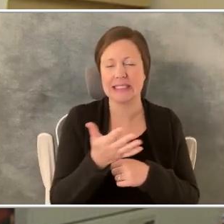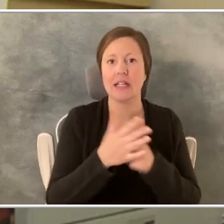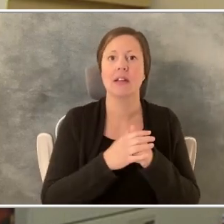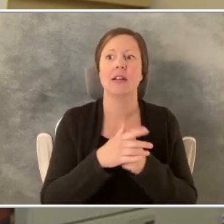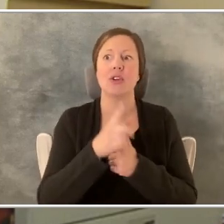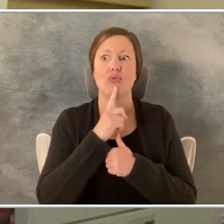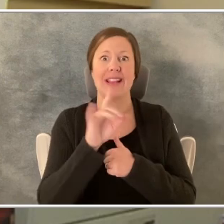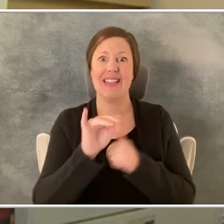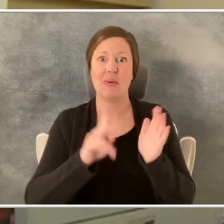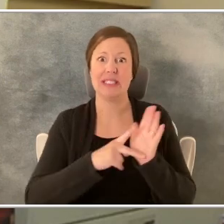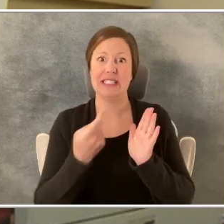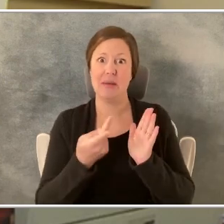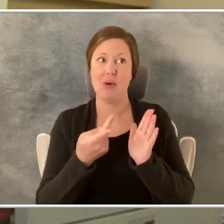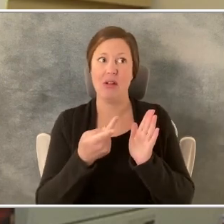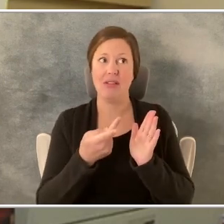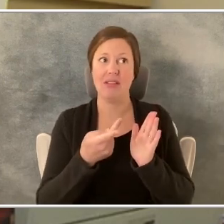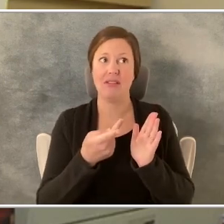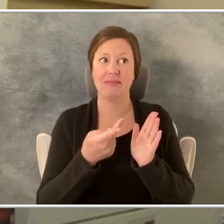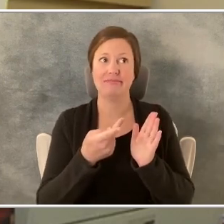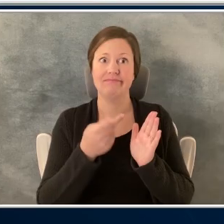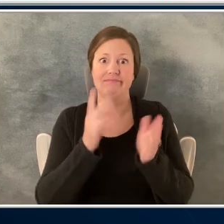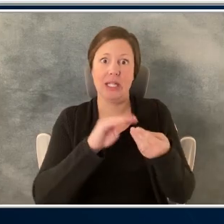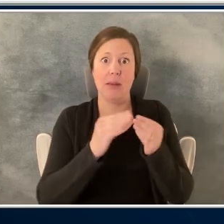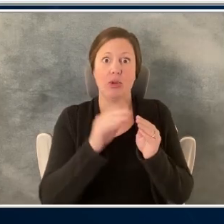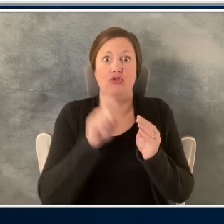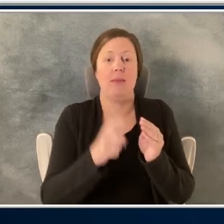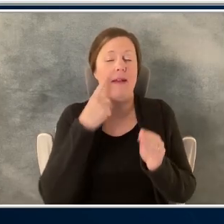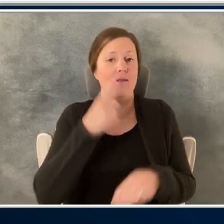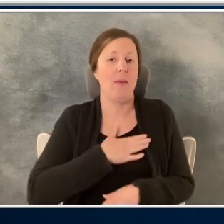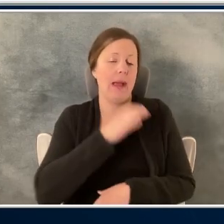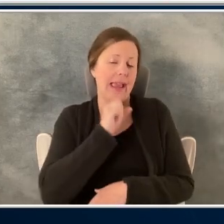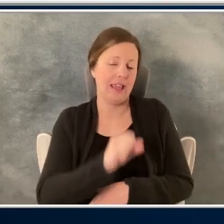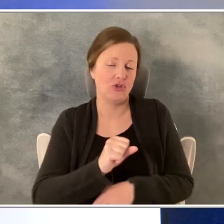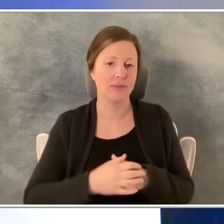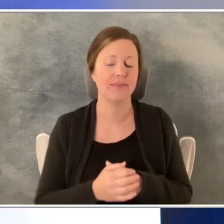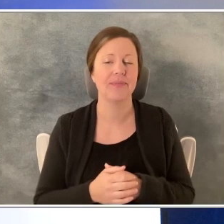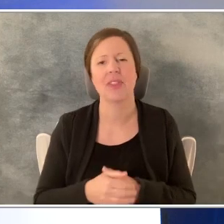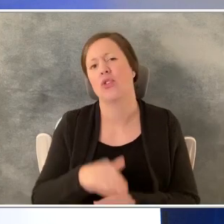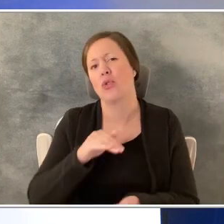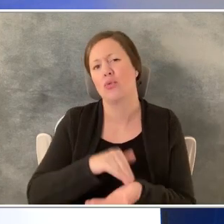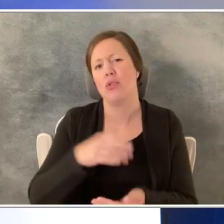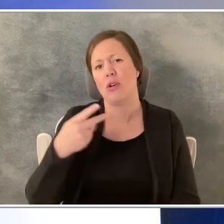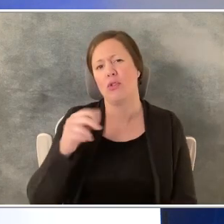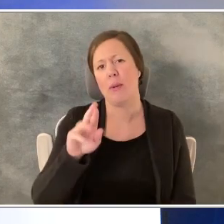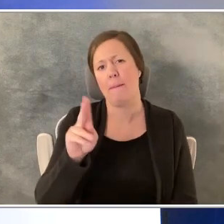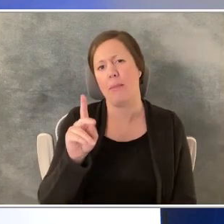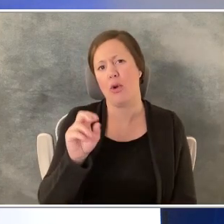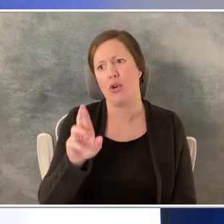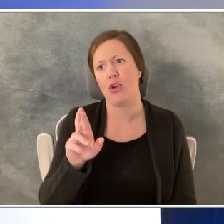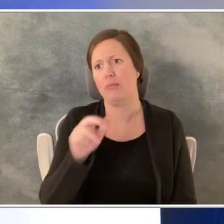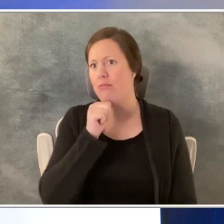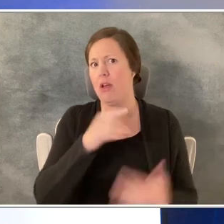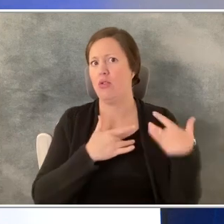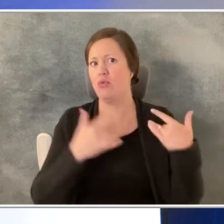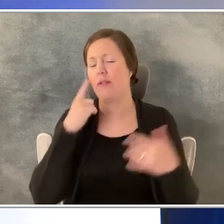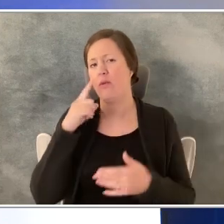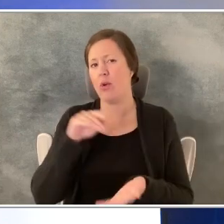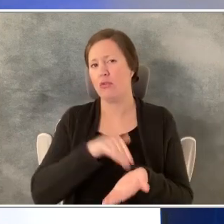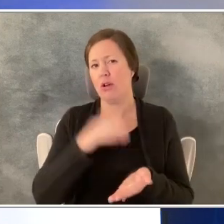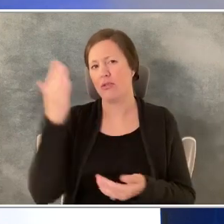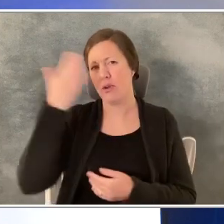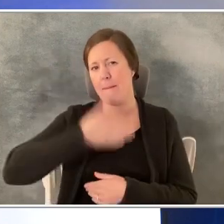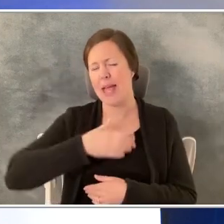double what it should have been for my age at the time. So, Dr. Parker, is it unusual for a doctor to miss that for a